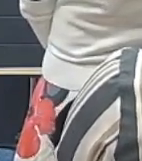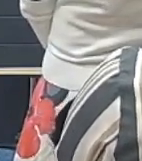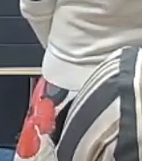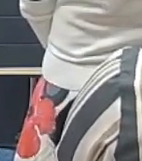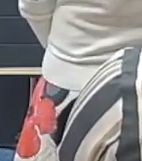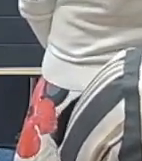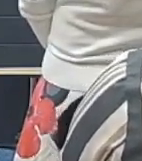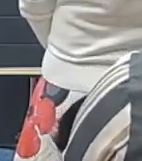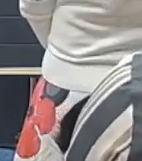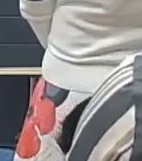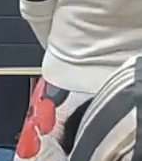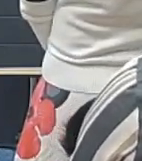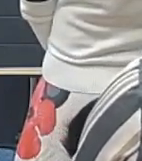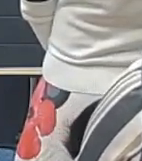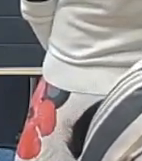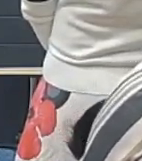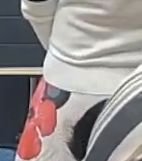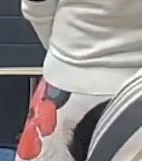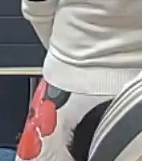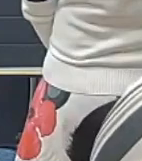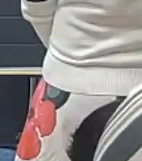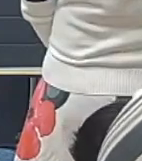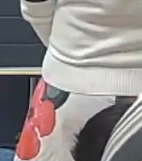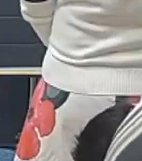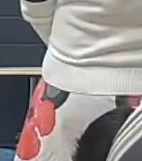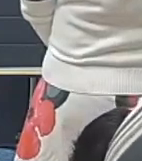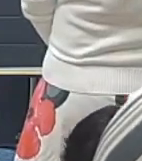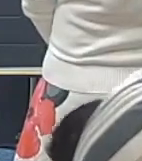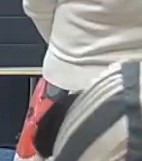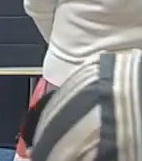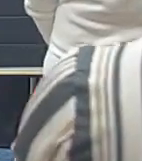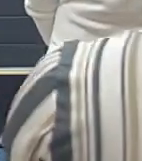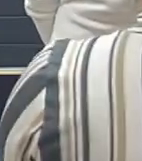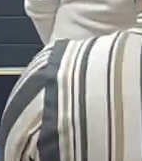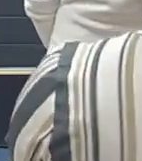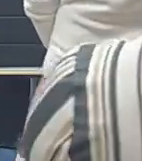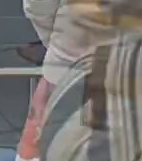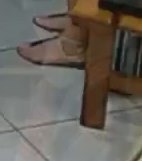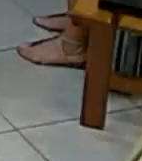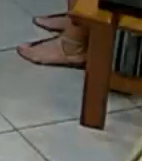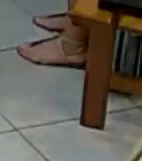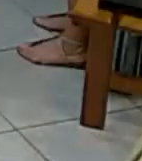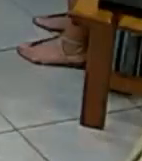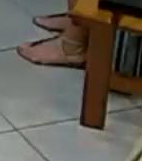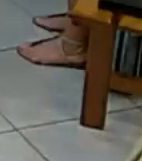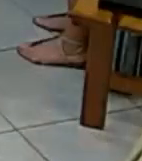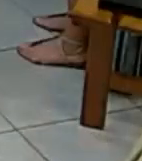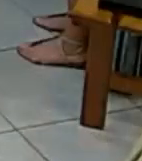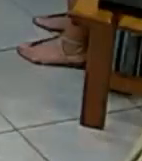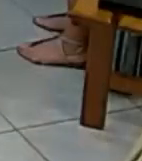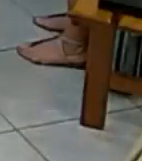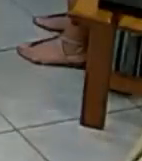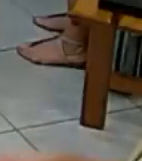victory. Because we see the word of the Lord being fulfilled